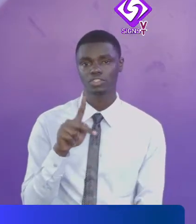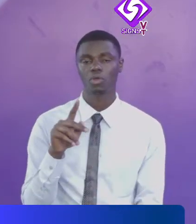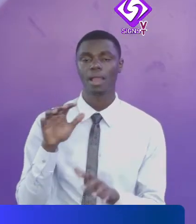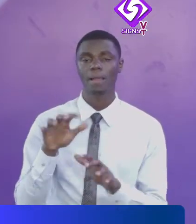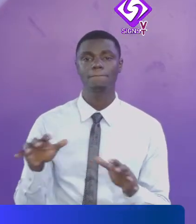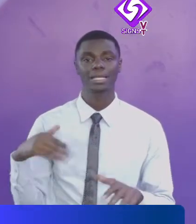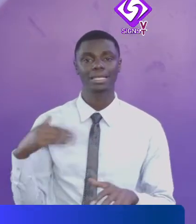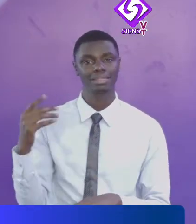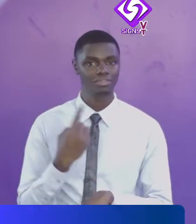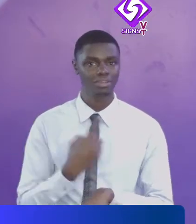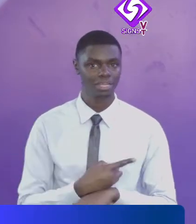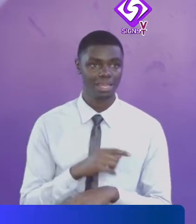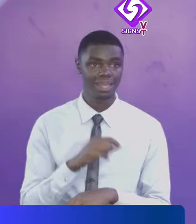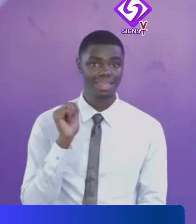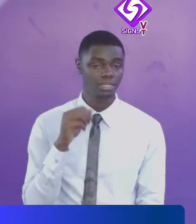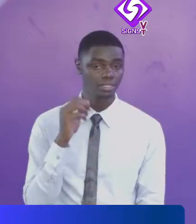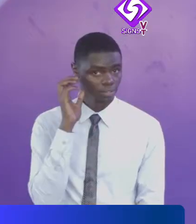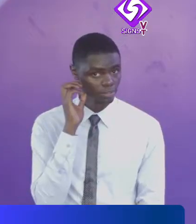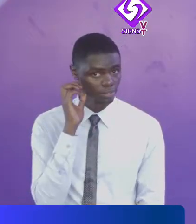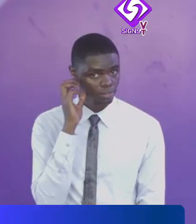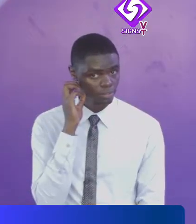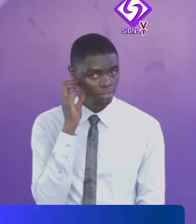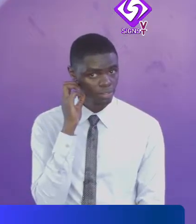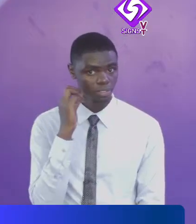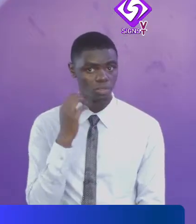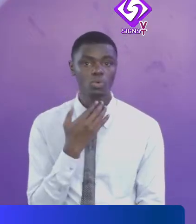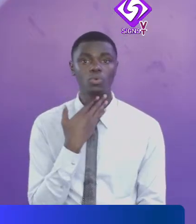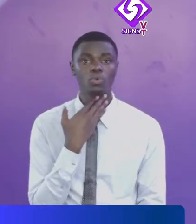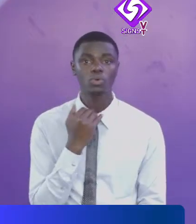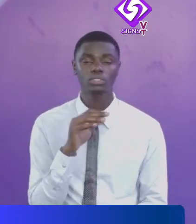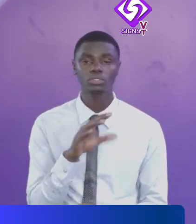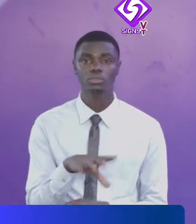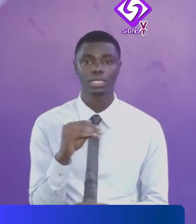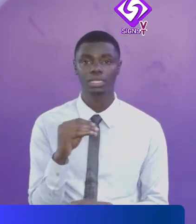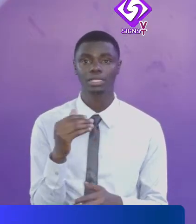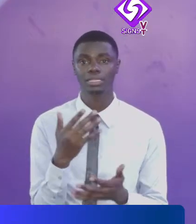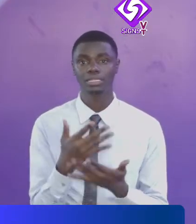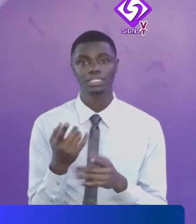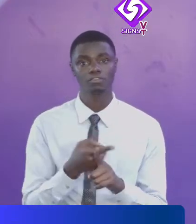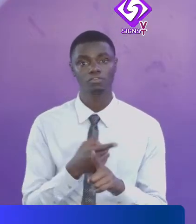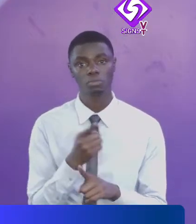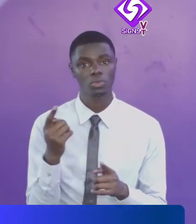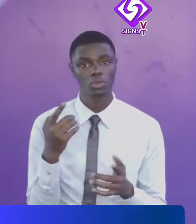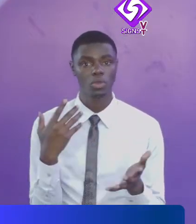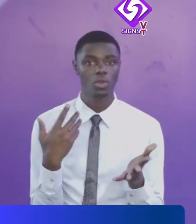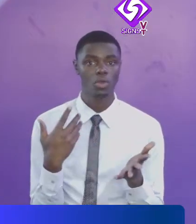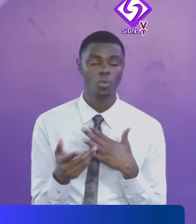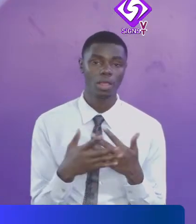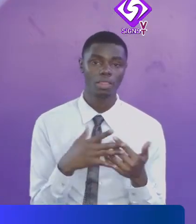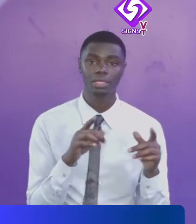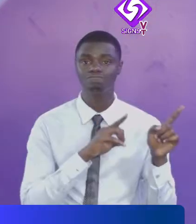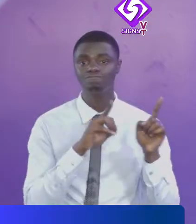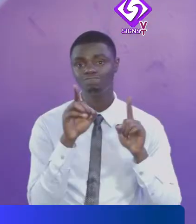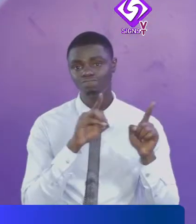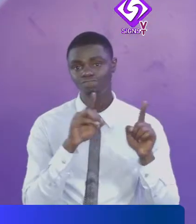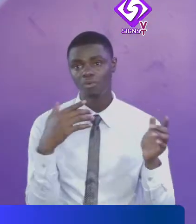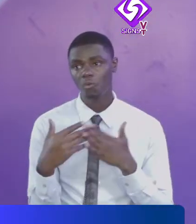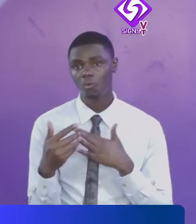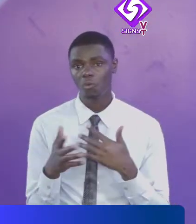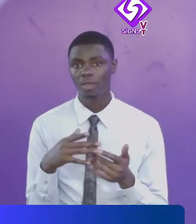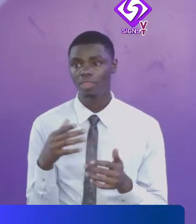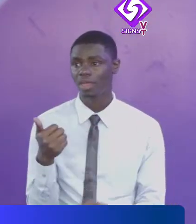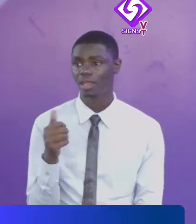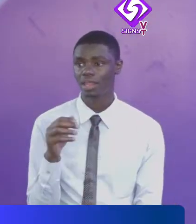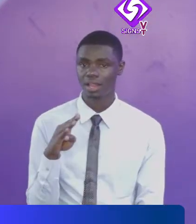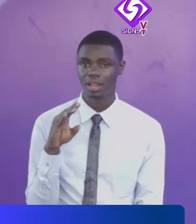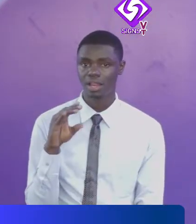It's tedious for you. You have other things that you're doing. So you want to take the headache away from you, whether you're buying or selling Safaricom, whether you're buying or selling Absa, at what